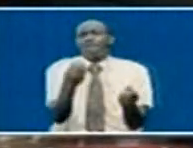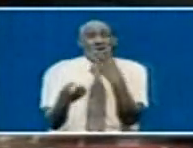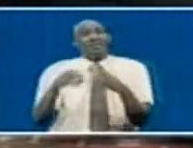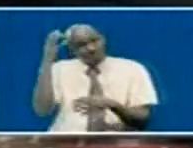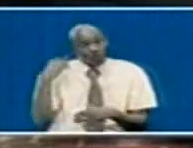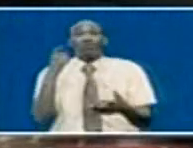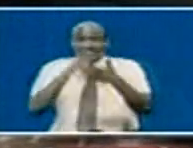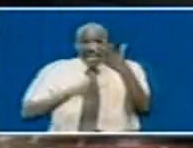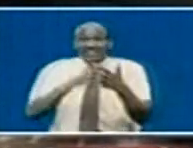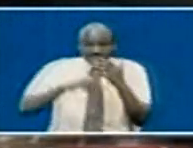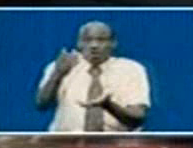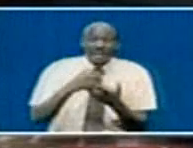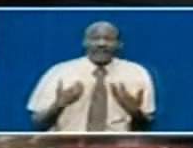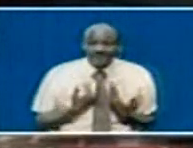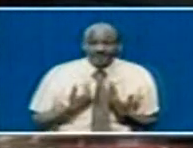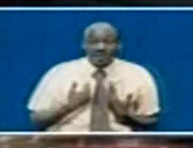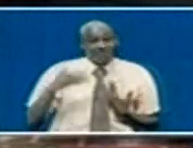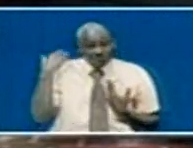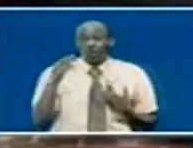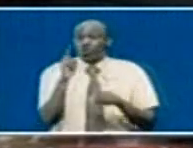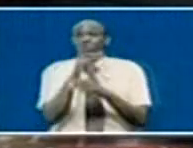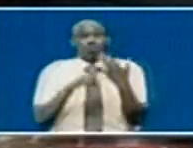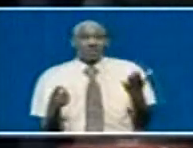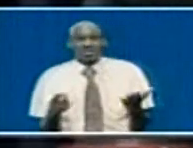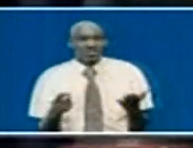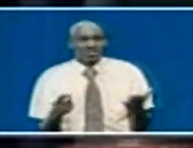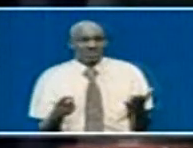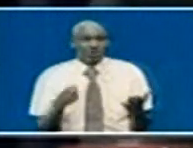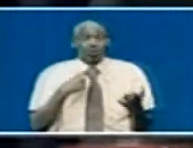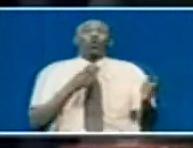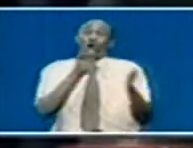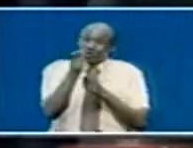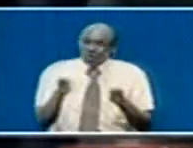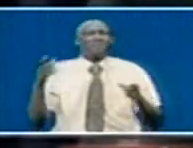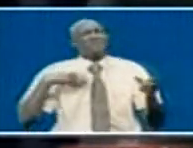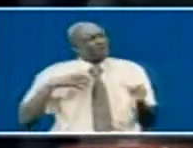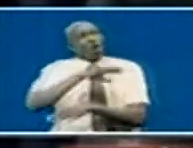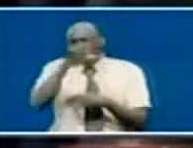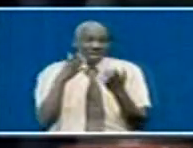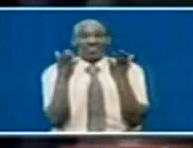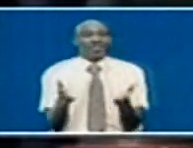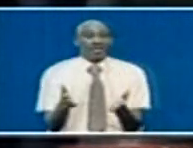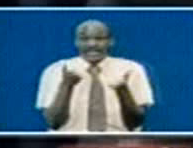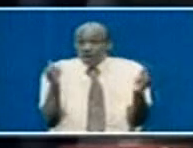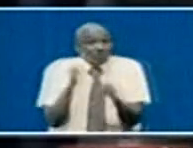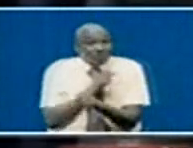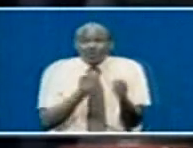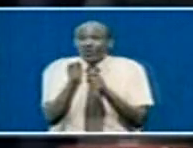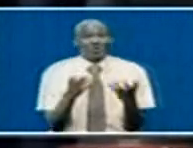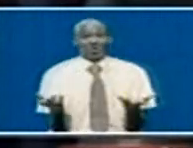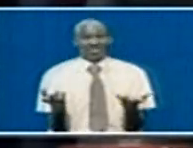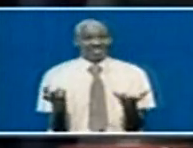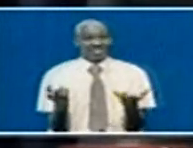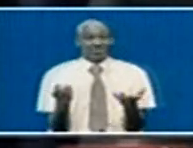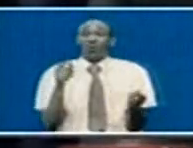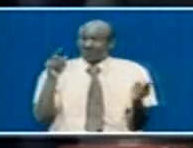collect taxes there. Before, they used to control everyone who would come in. Now they can't do that. So